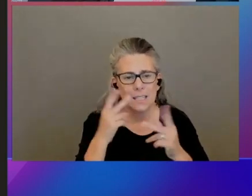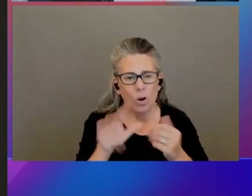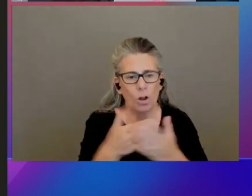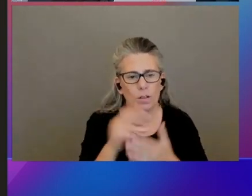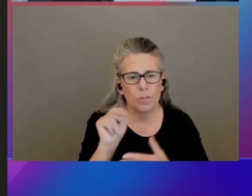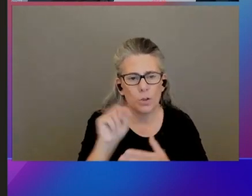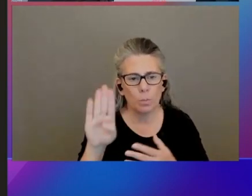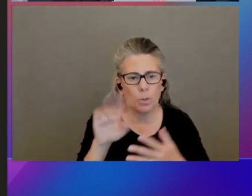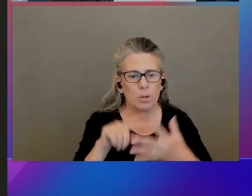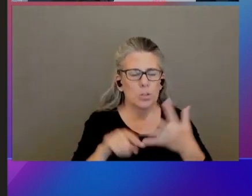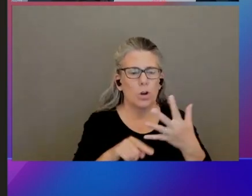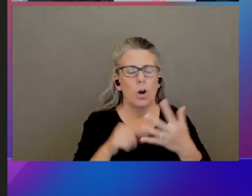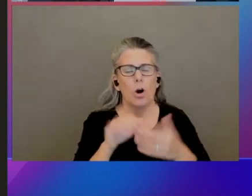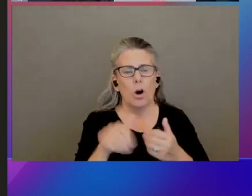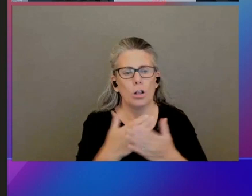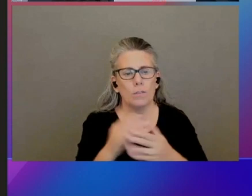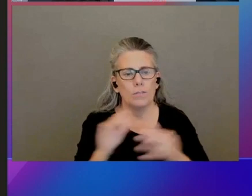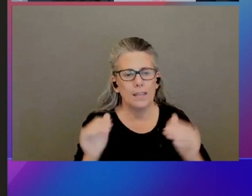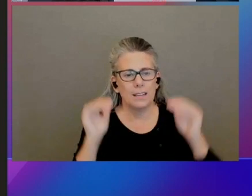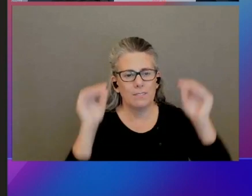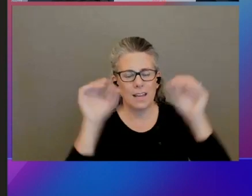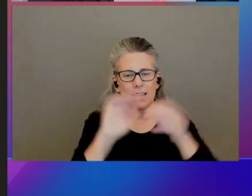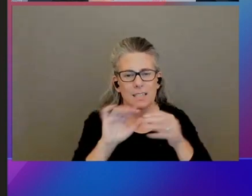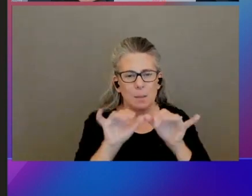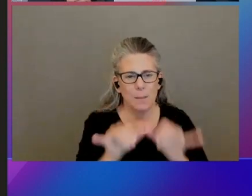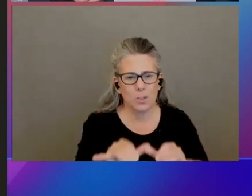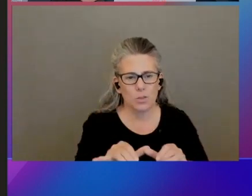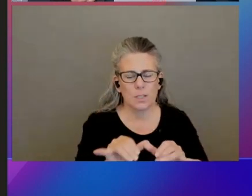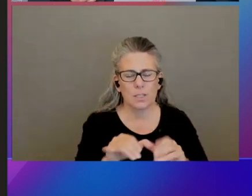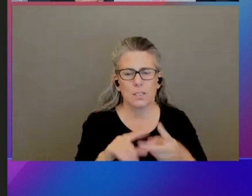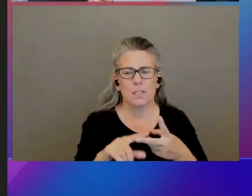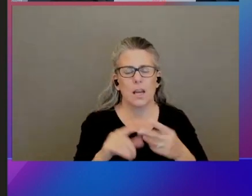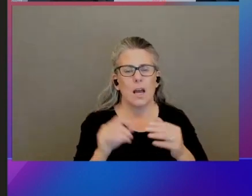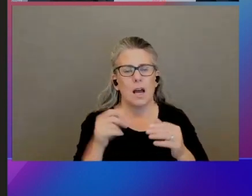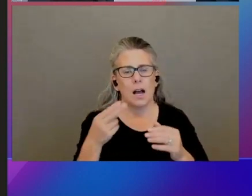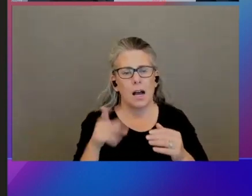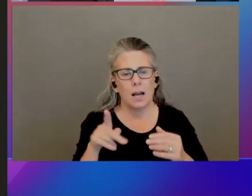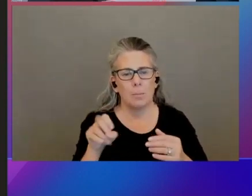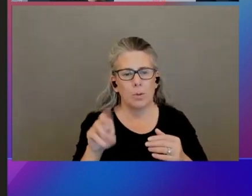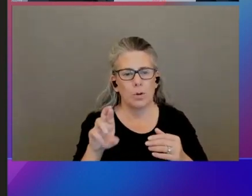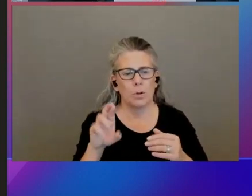advanced metrics, hyperparameters, et cetera, that a data scientist